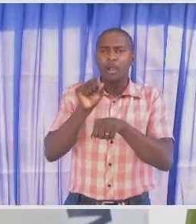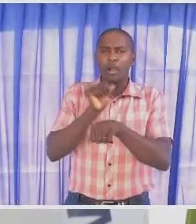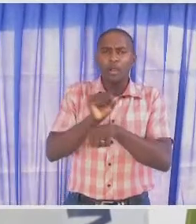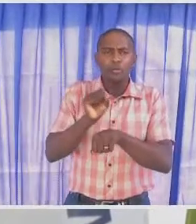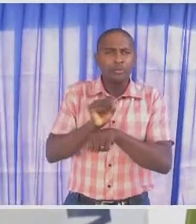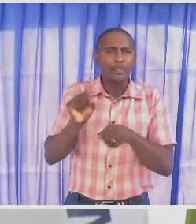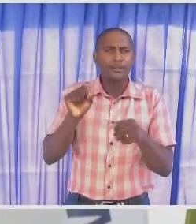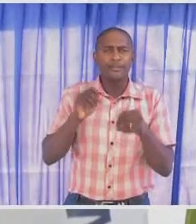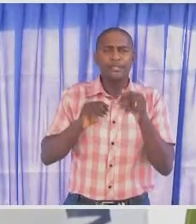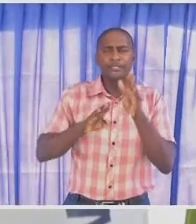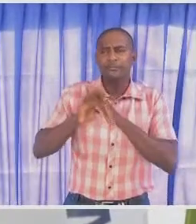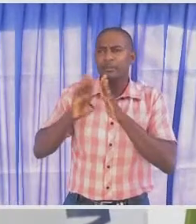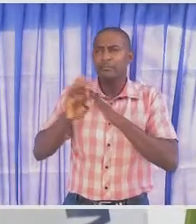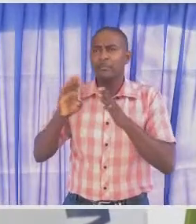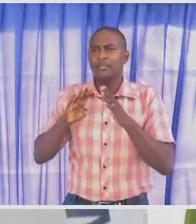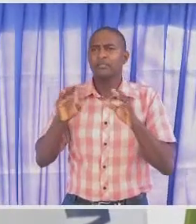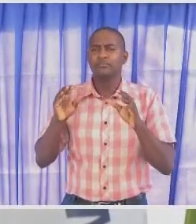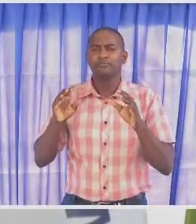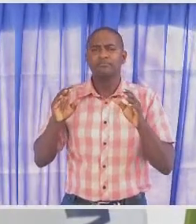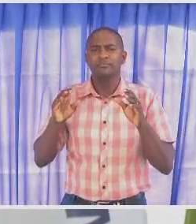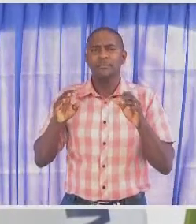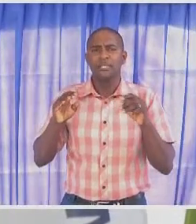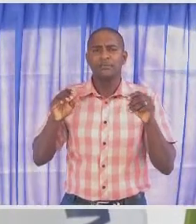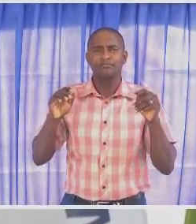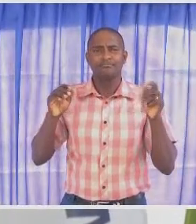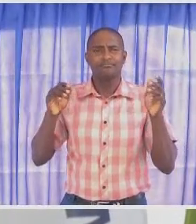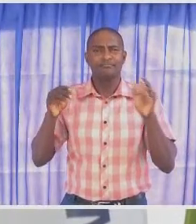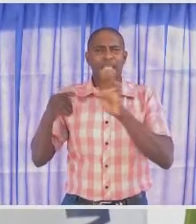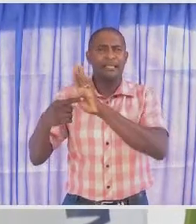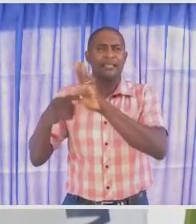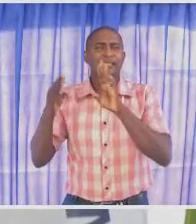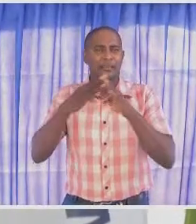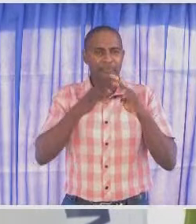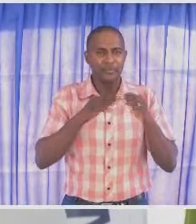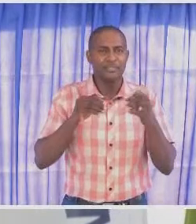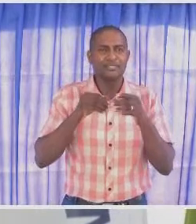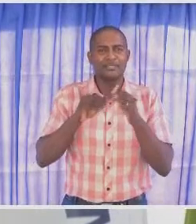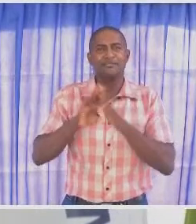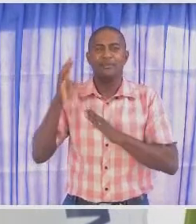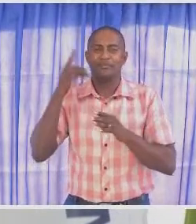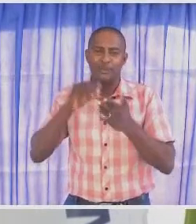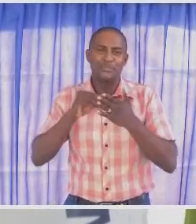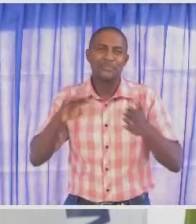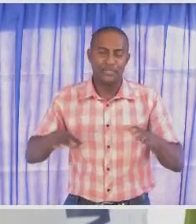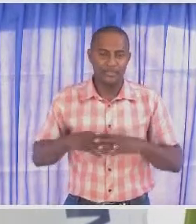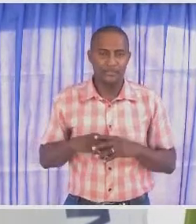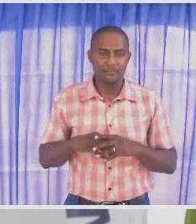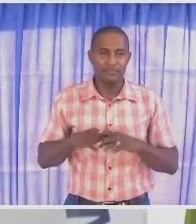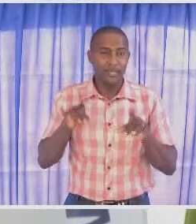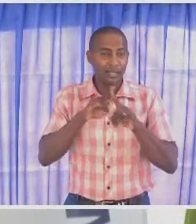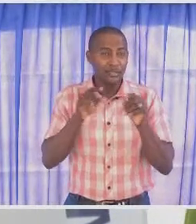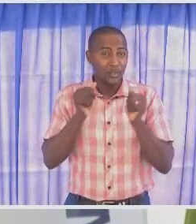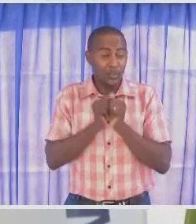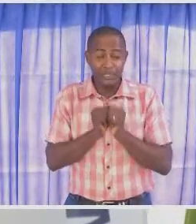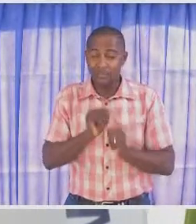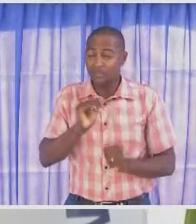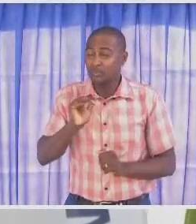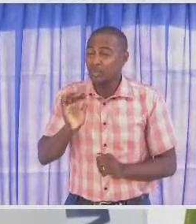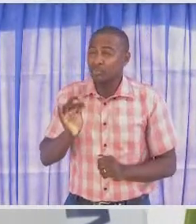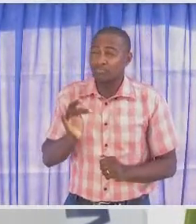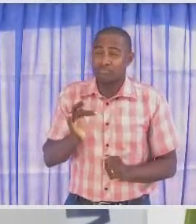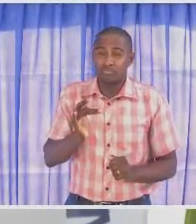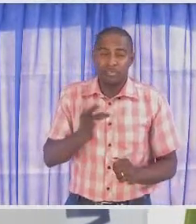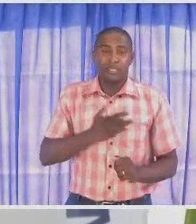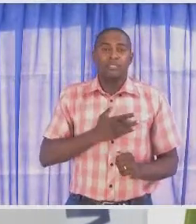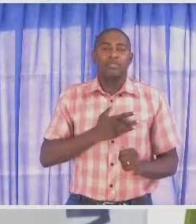were organized for students. It is therefore with gratitude that I, on